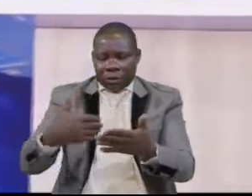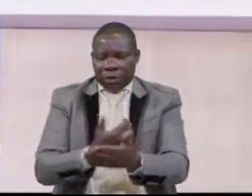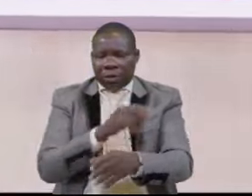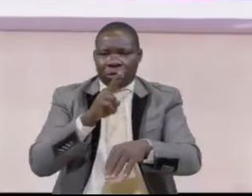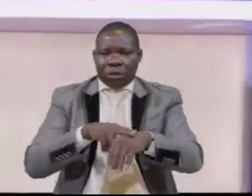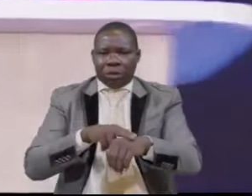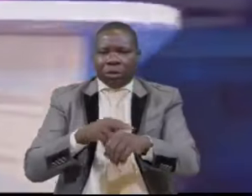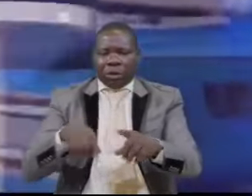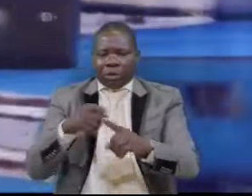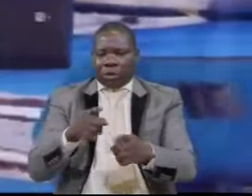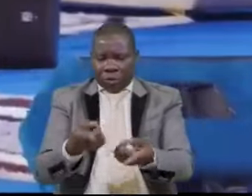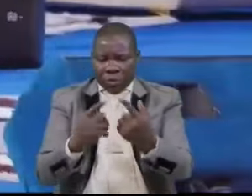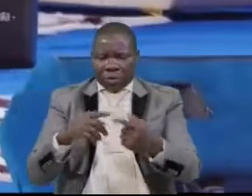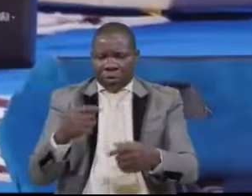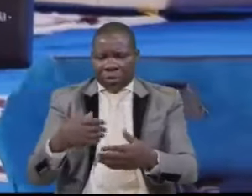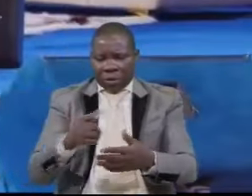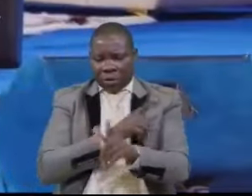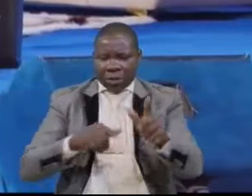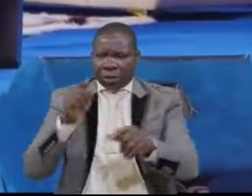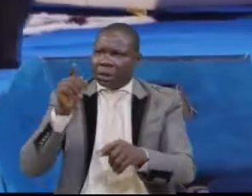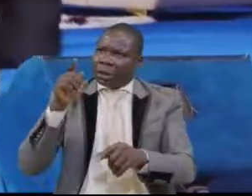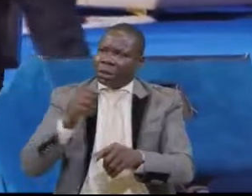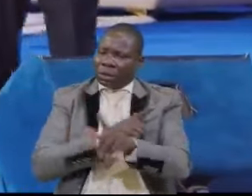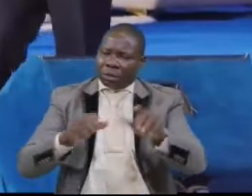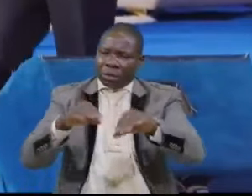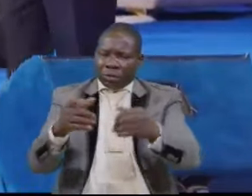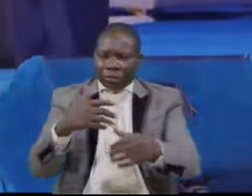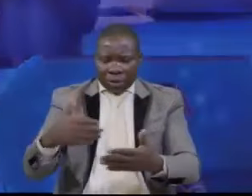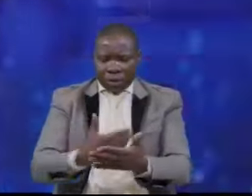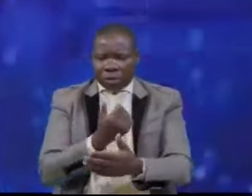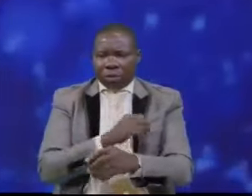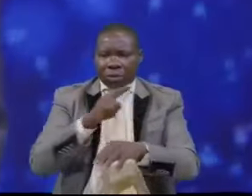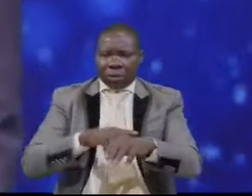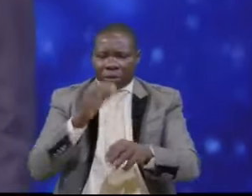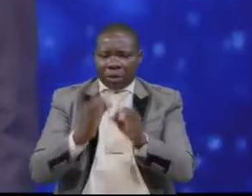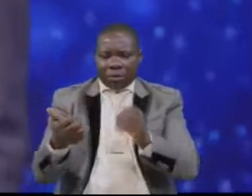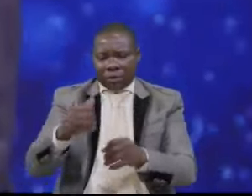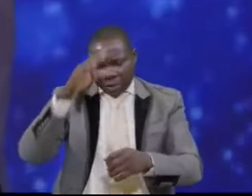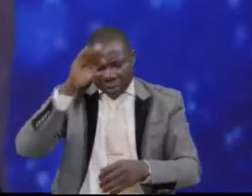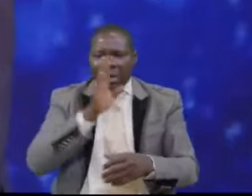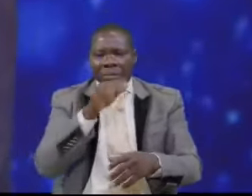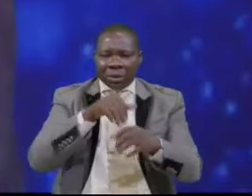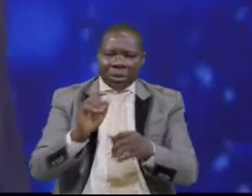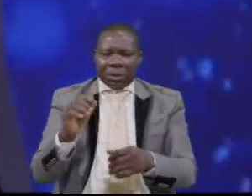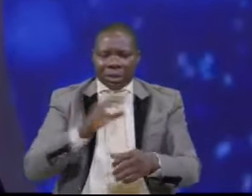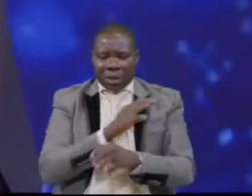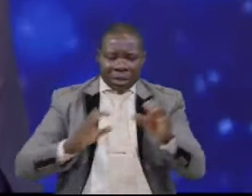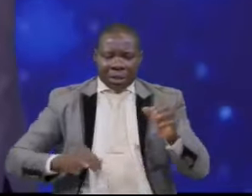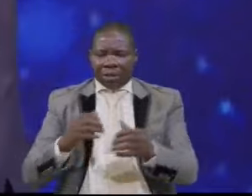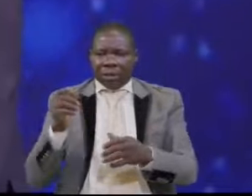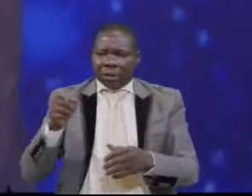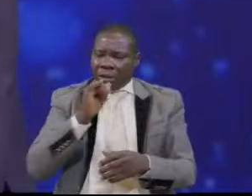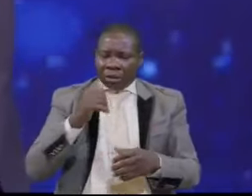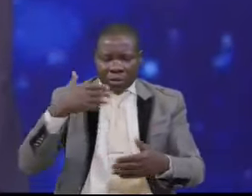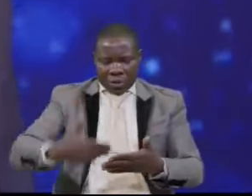gives you a new nature. If any man be in Christ, is a new creature. And Daniel showed that. He will not eat